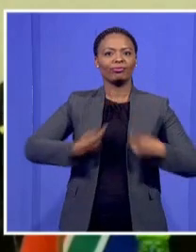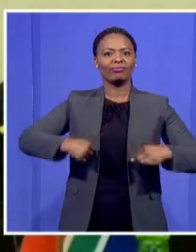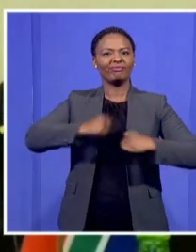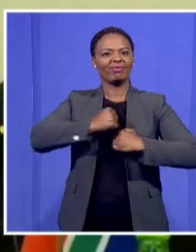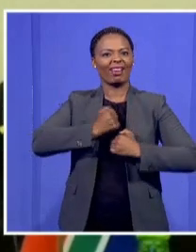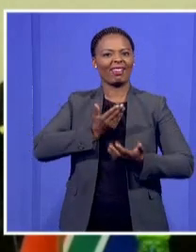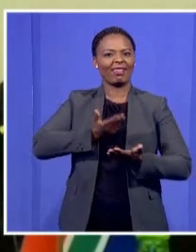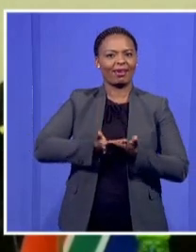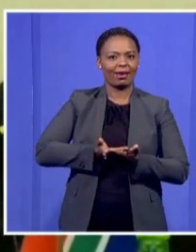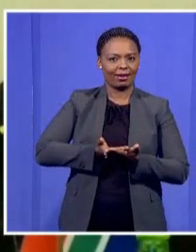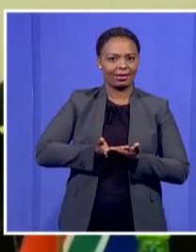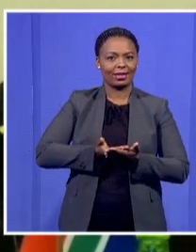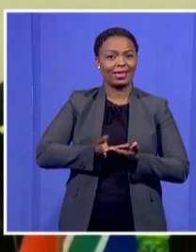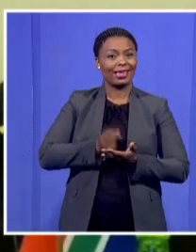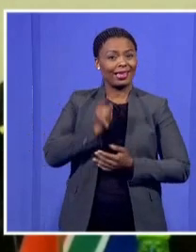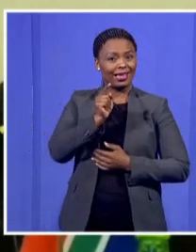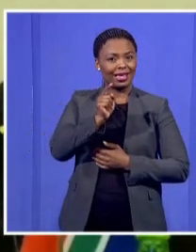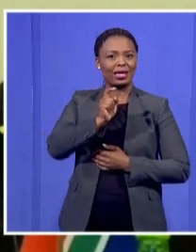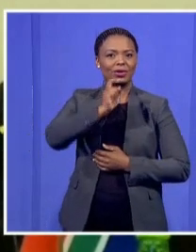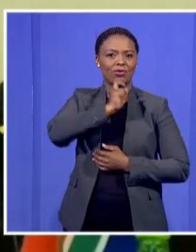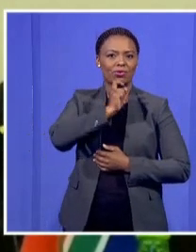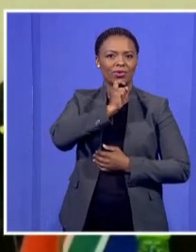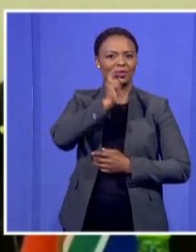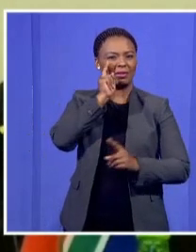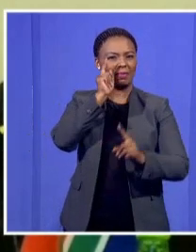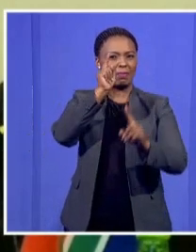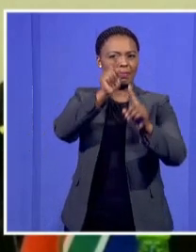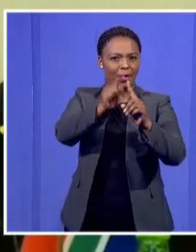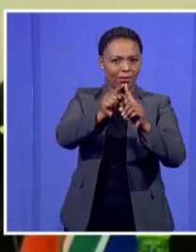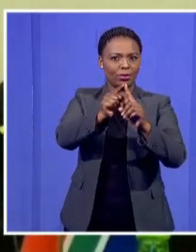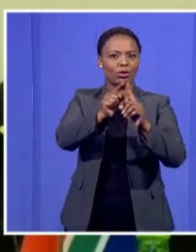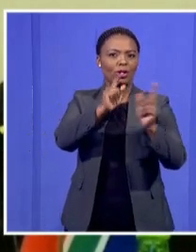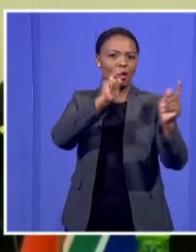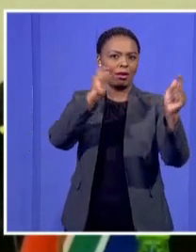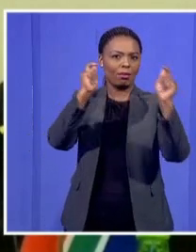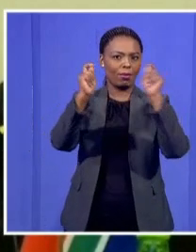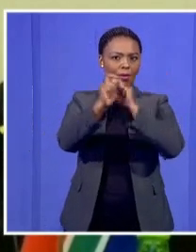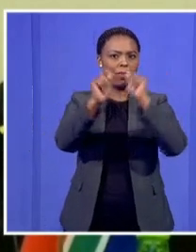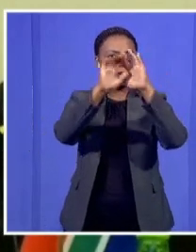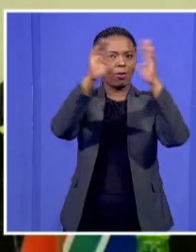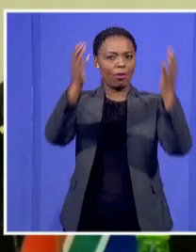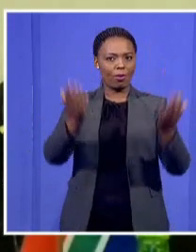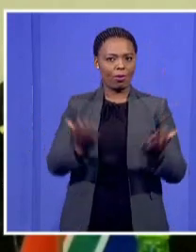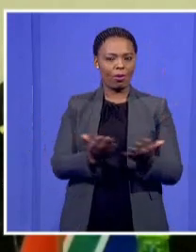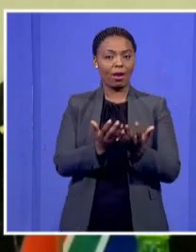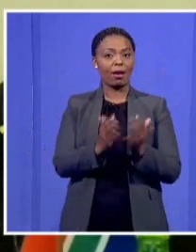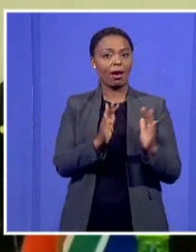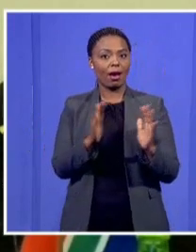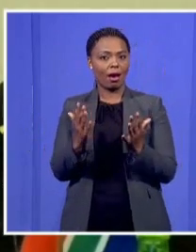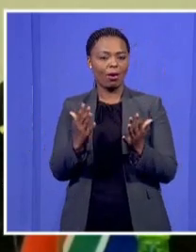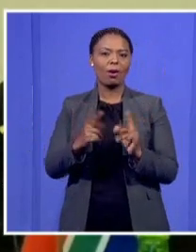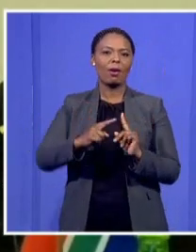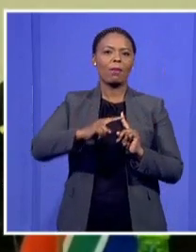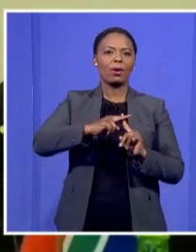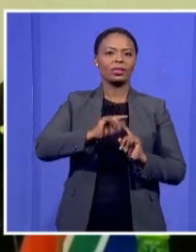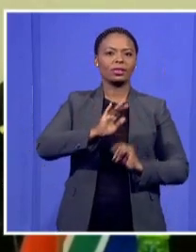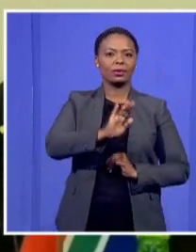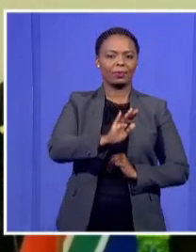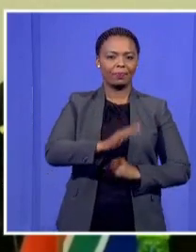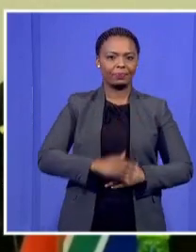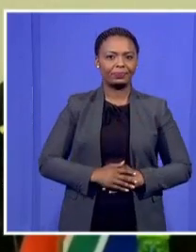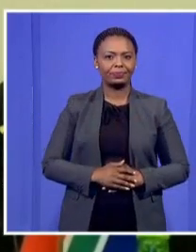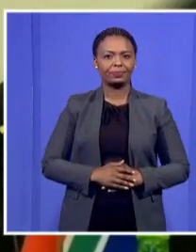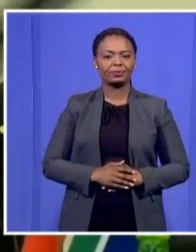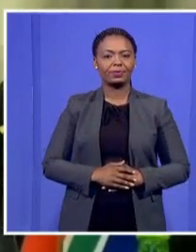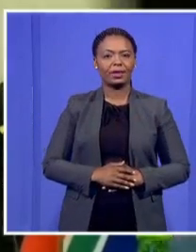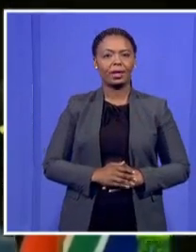it as a catalyst to change the world in a positive way that benefits the next generation in